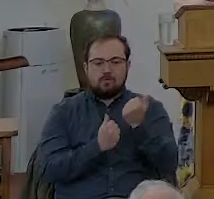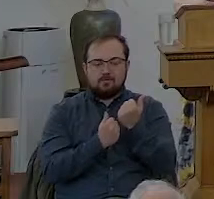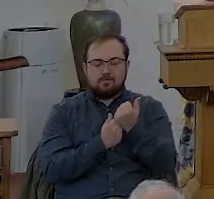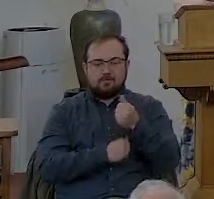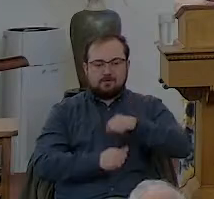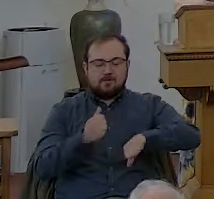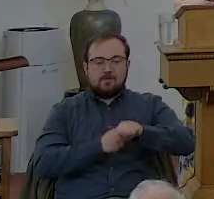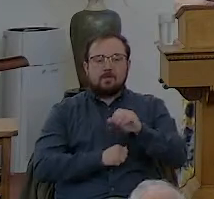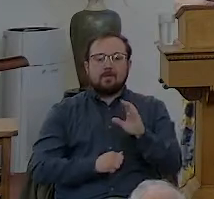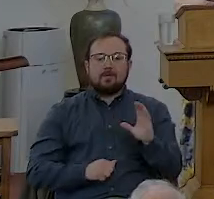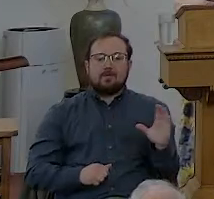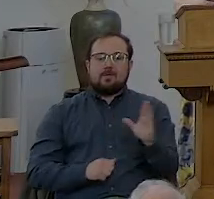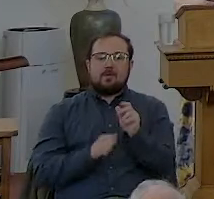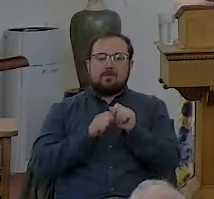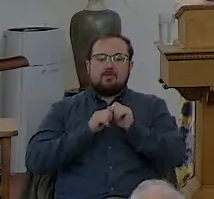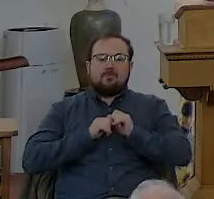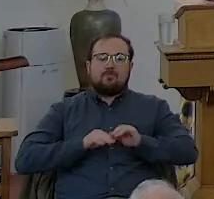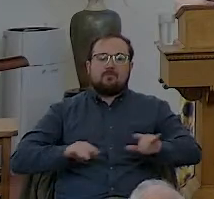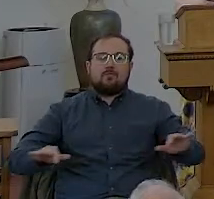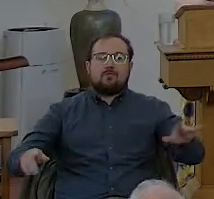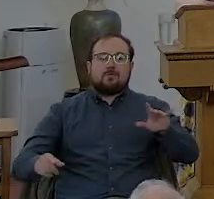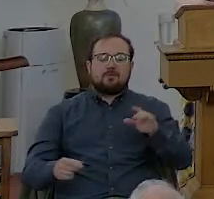they flourish.